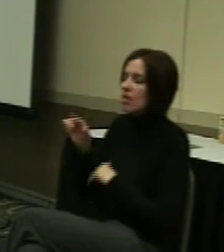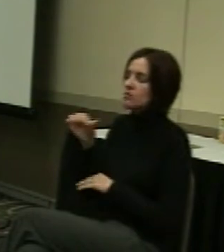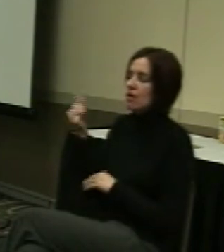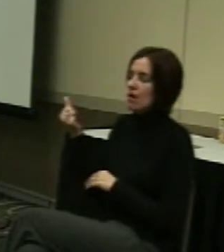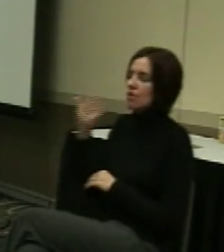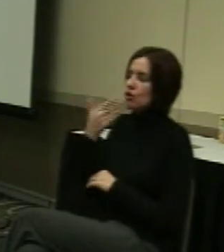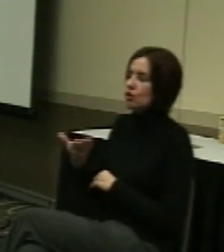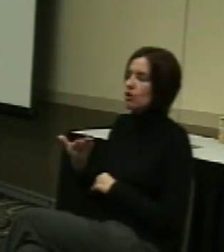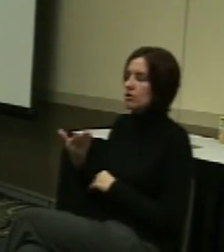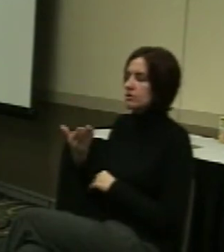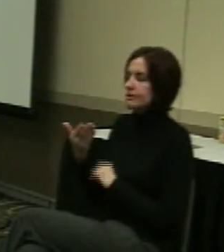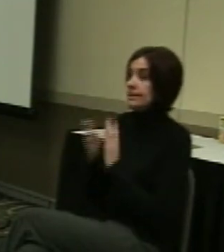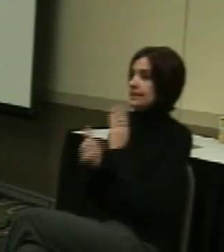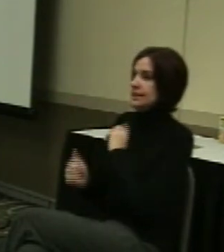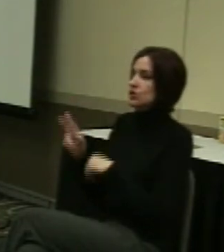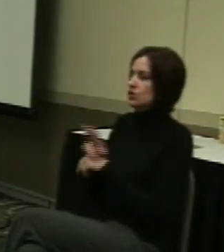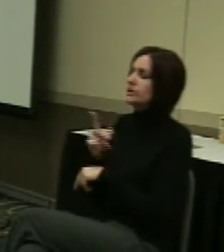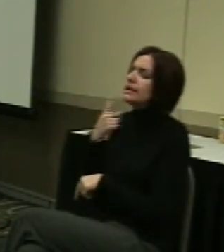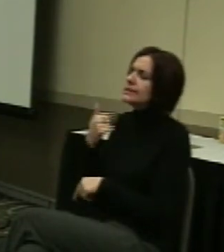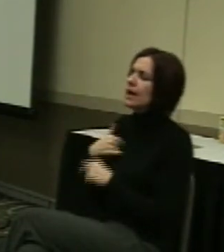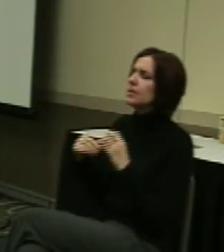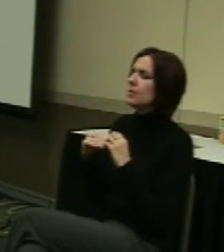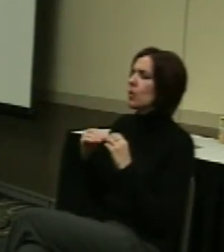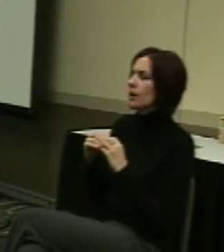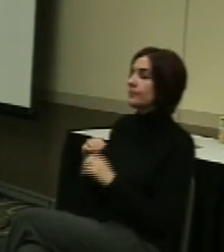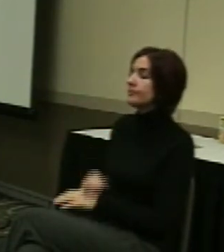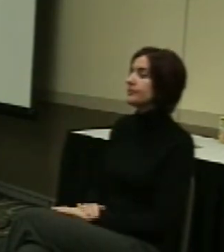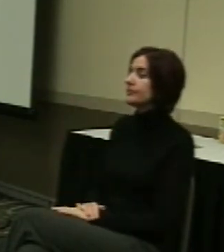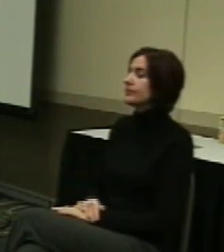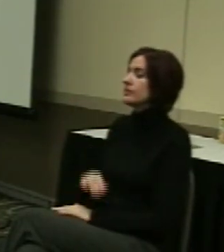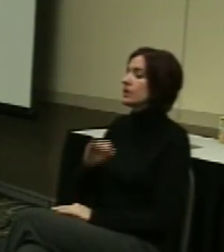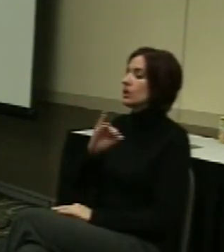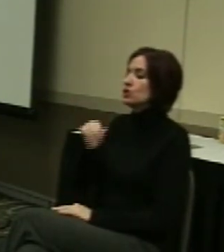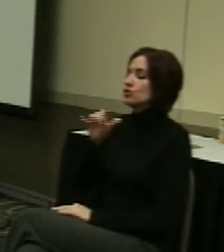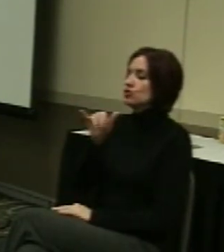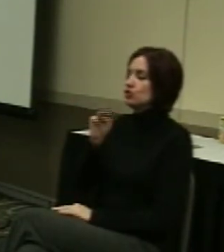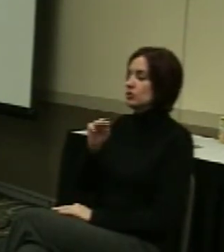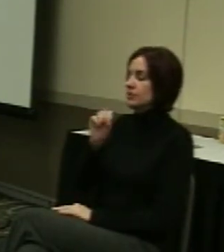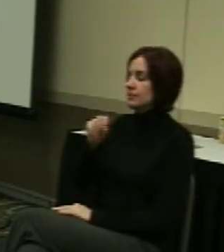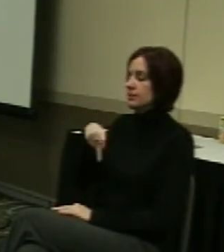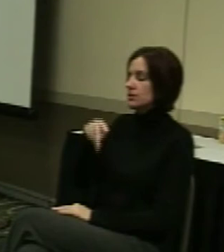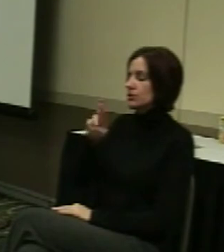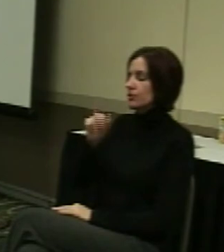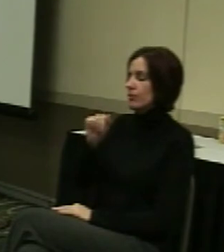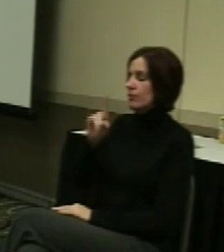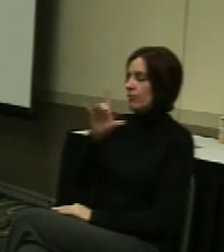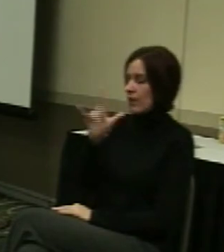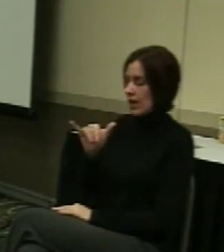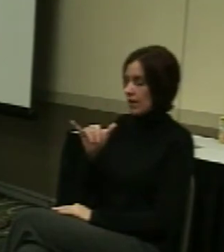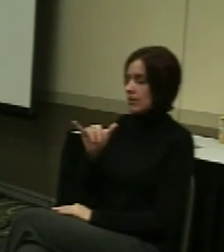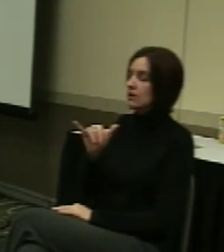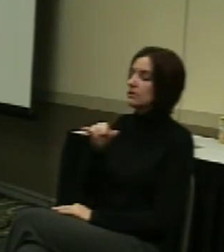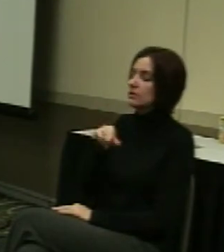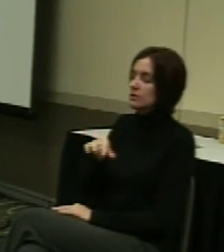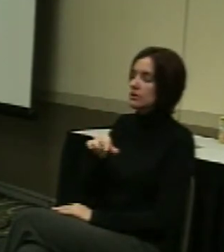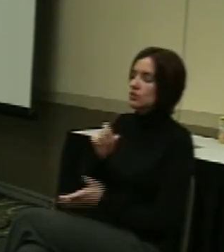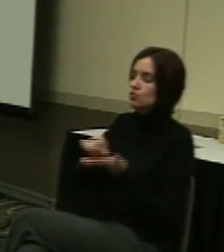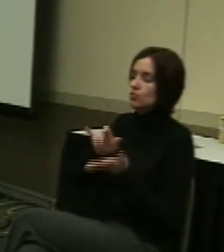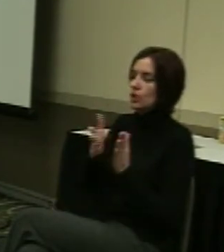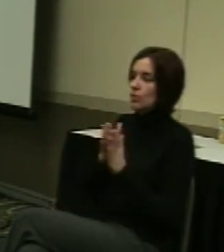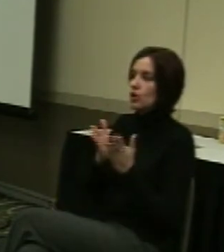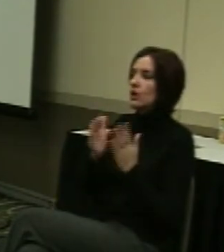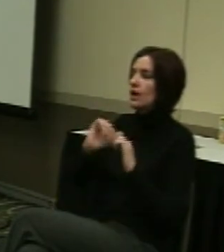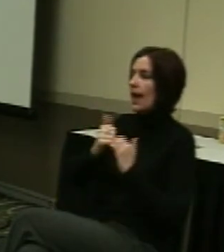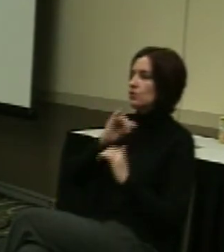an interview context. But Jim Spradley is somebody who has written a great book on how to interview well and how to get